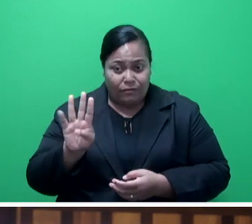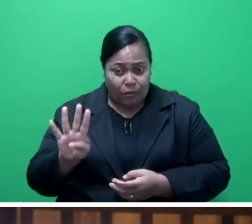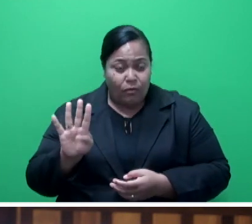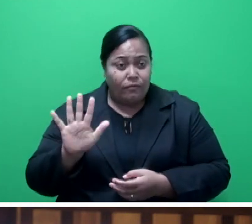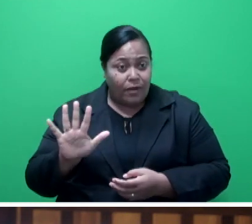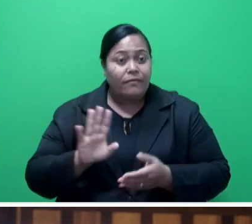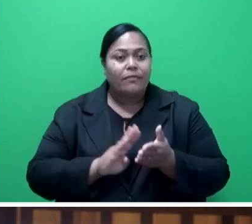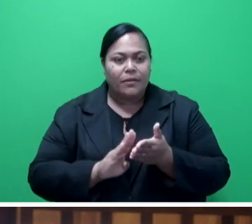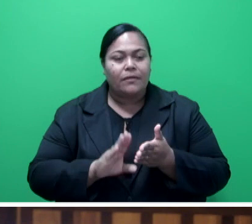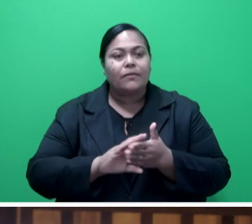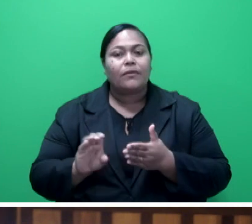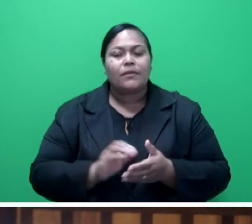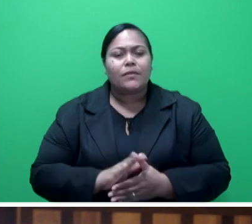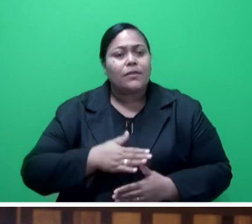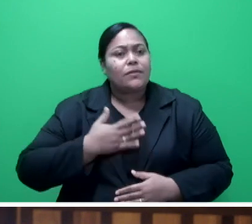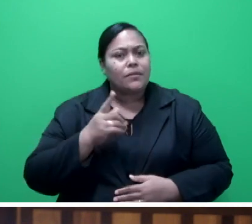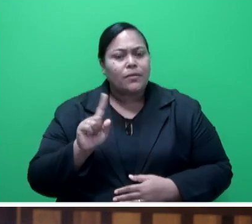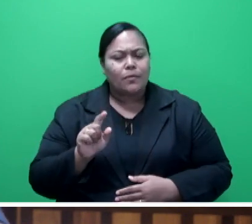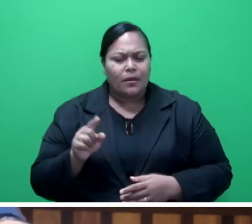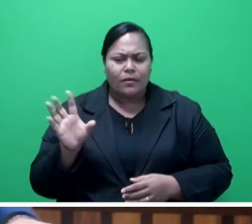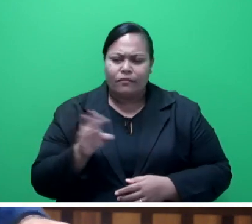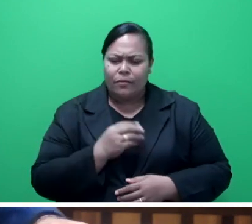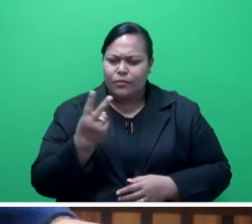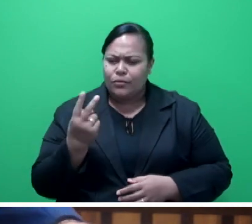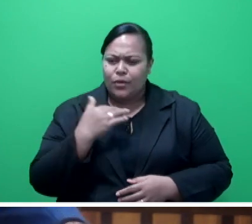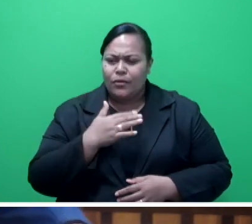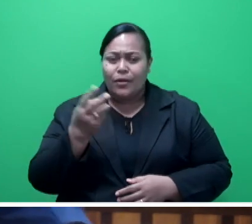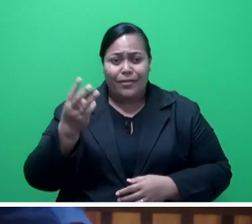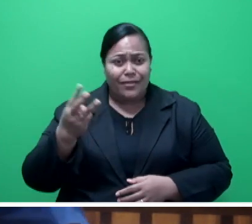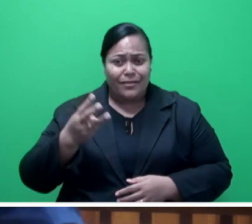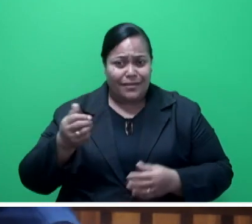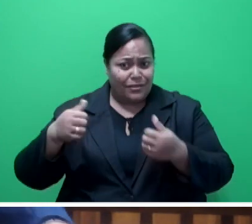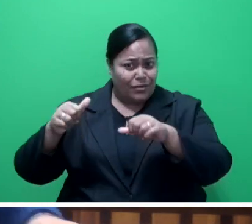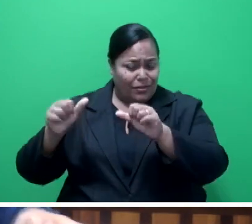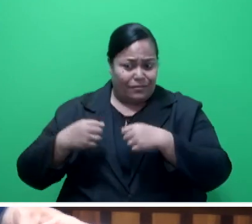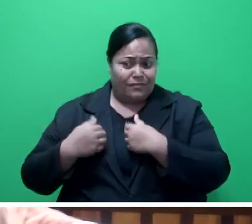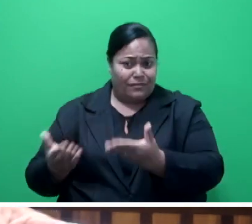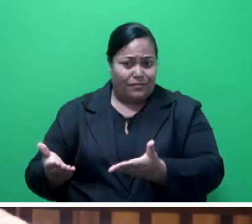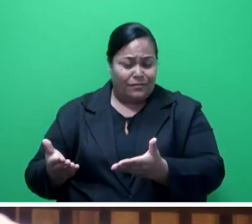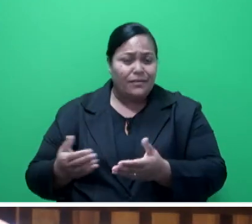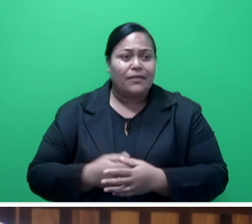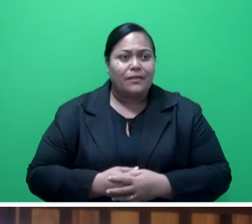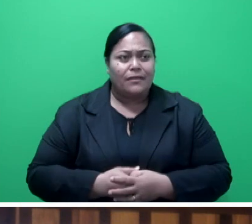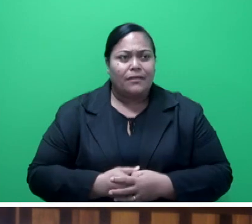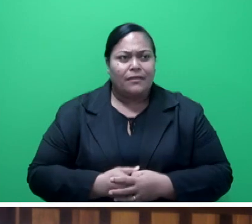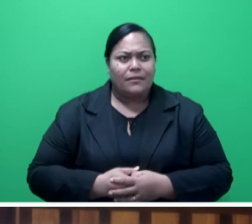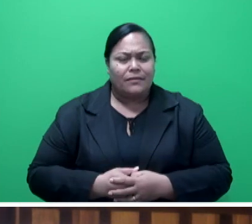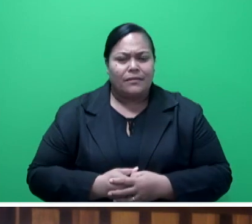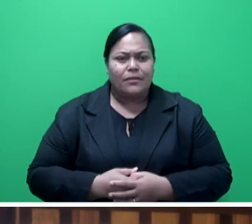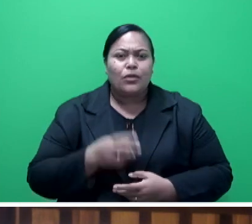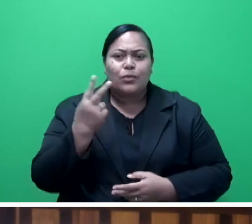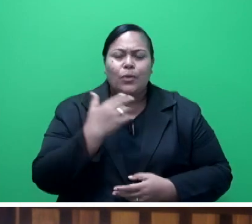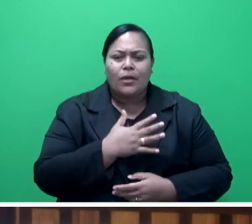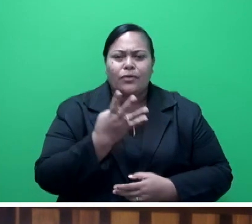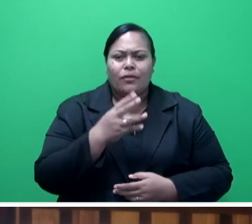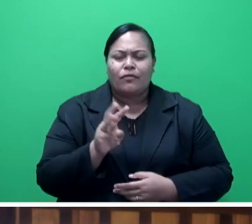really interesting, sir, is that out of the 213 successful applicants, a total of 130 households received the grant to construct their first home,